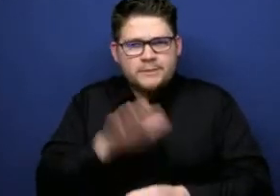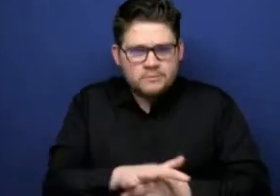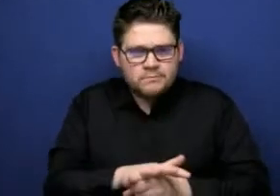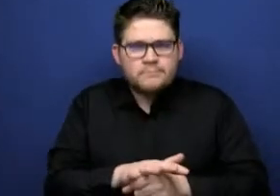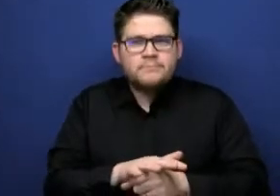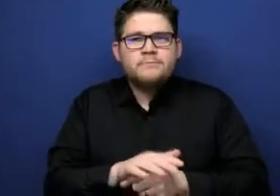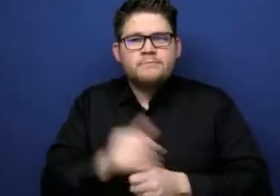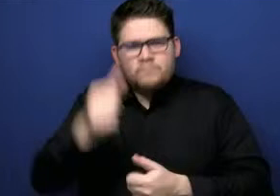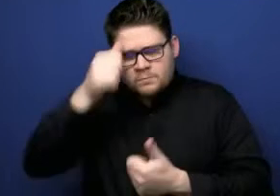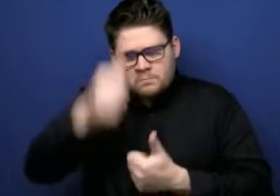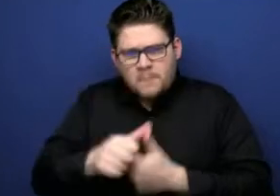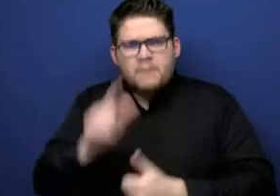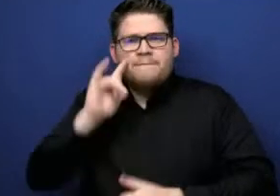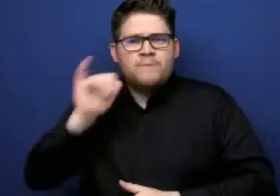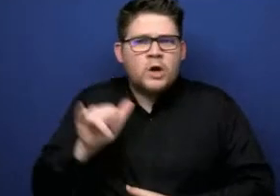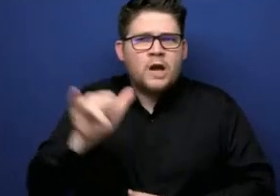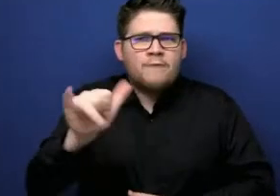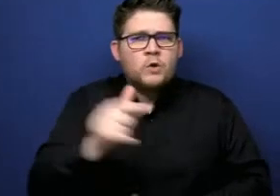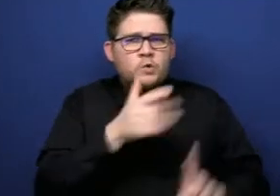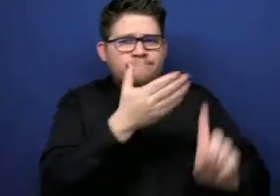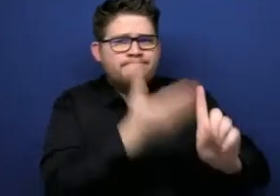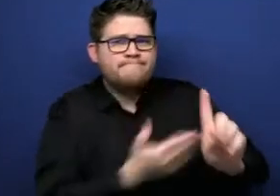better world in their memory.